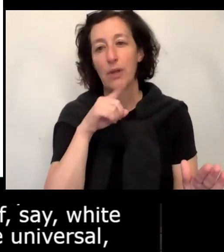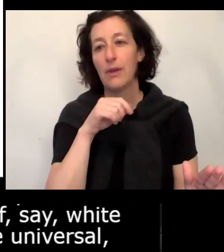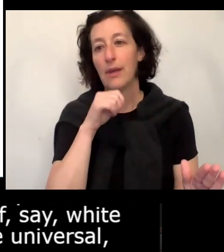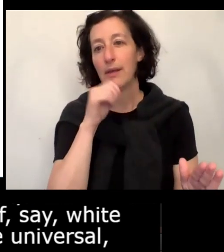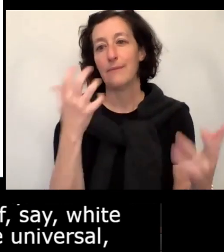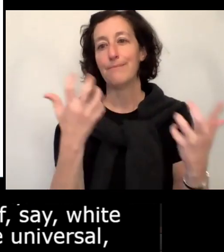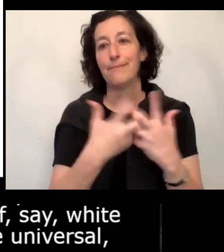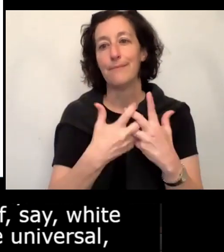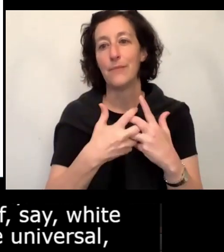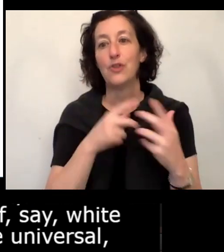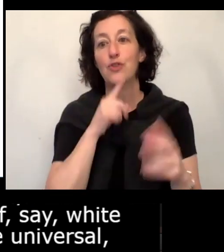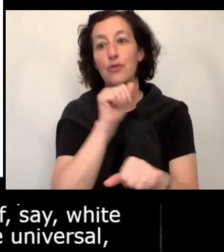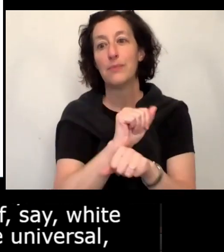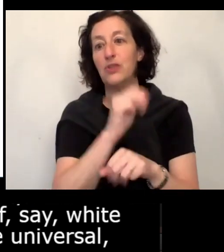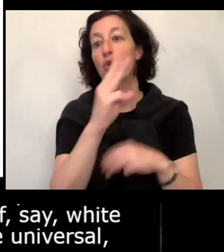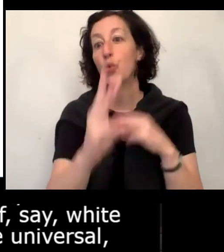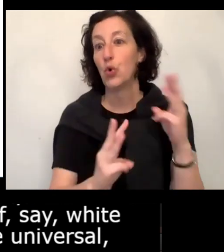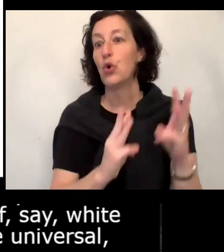doesn't exist,